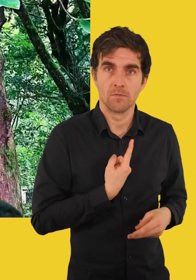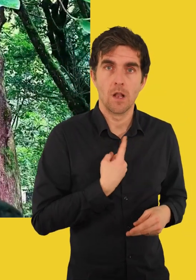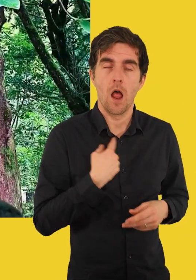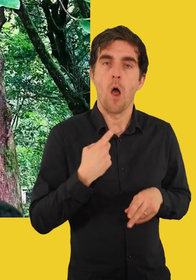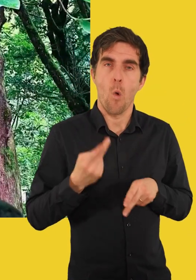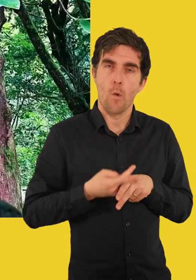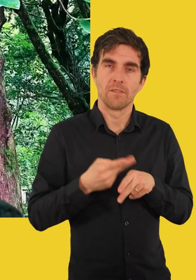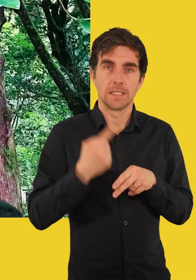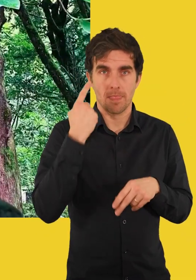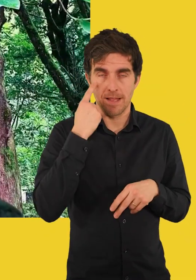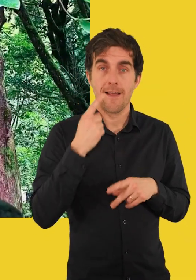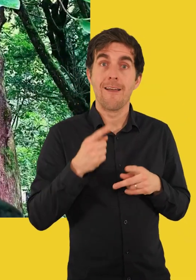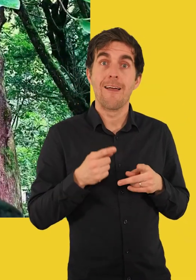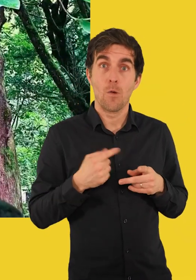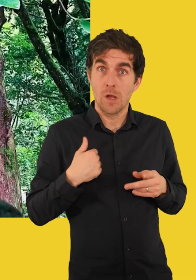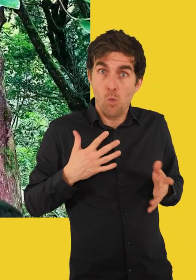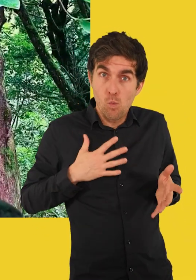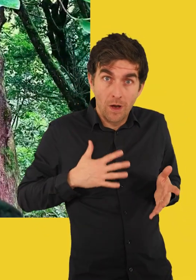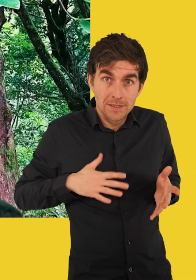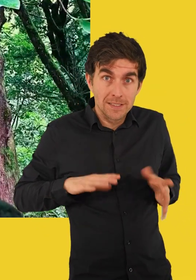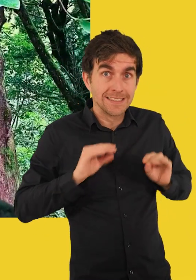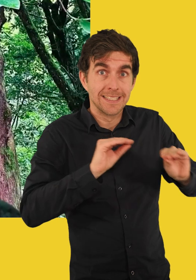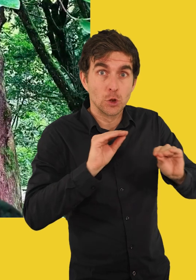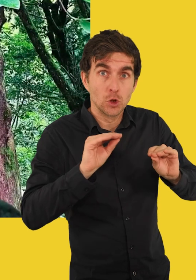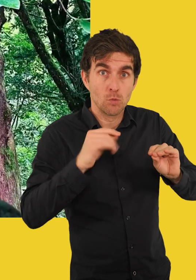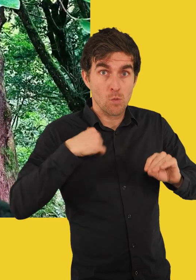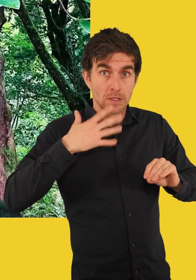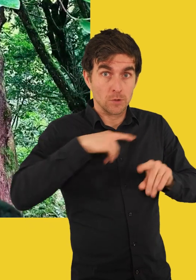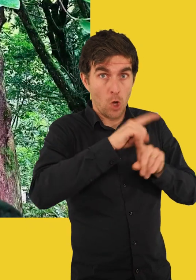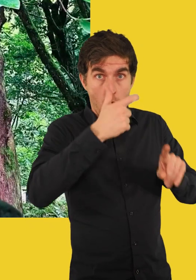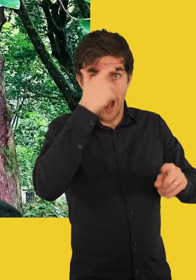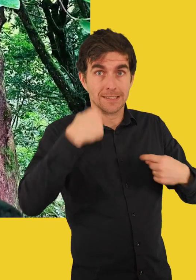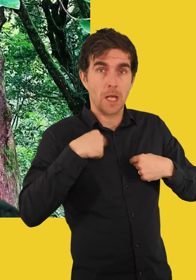And I think often, we want to educate, we want to be understood,